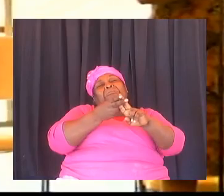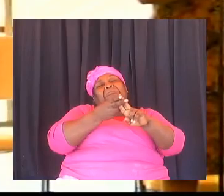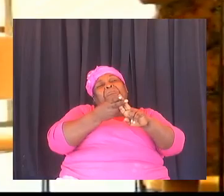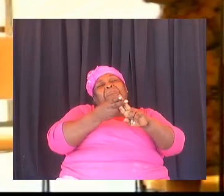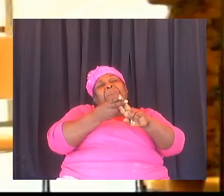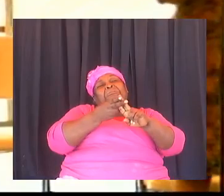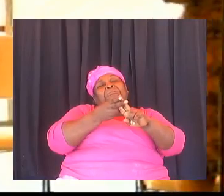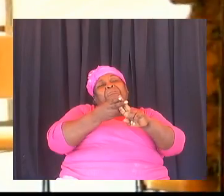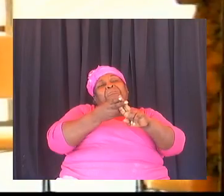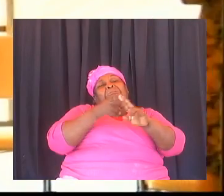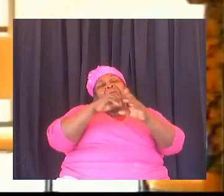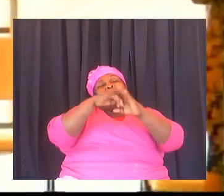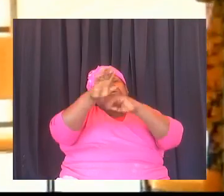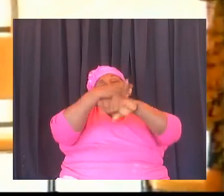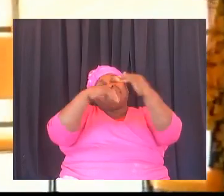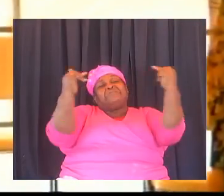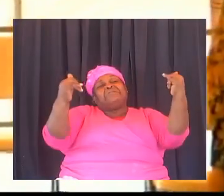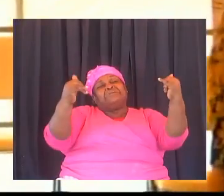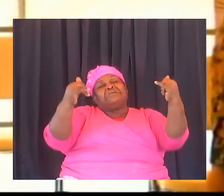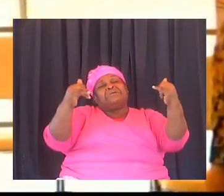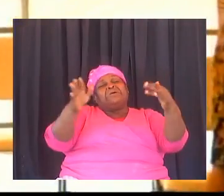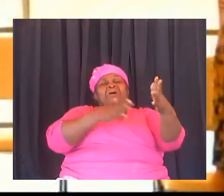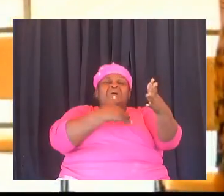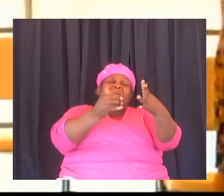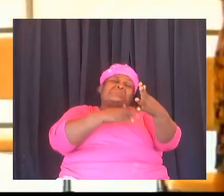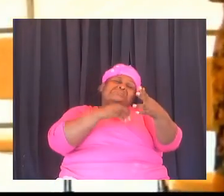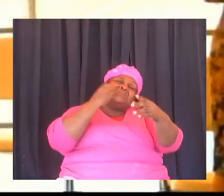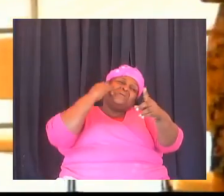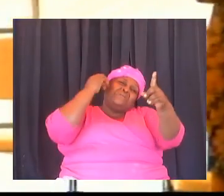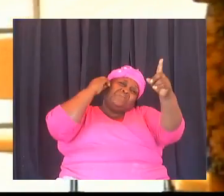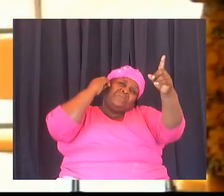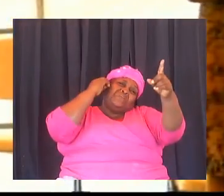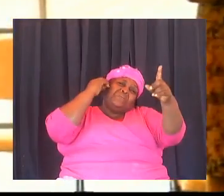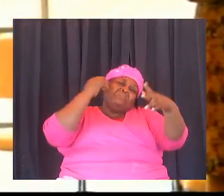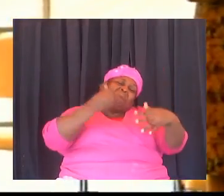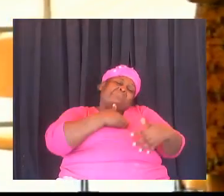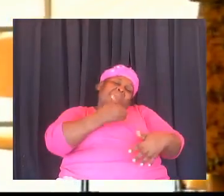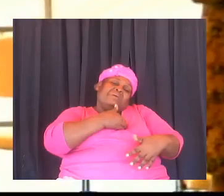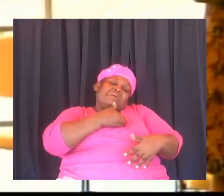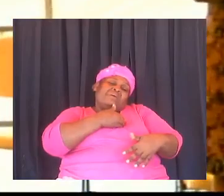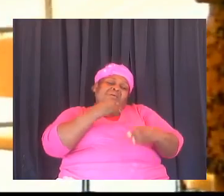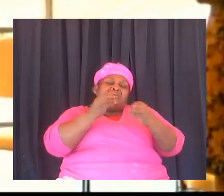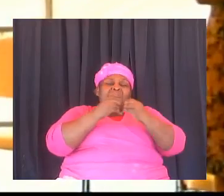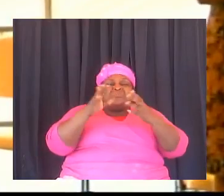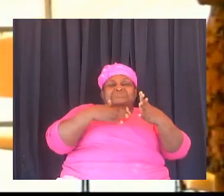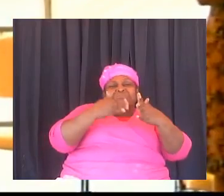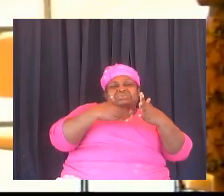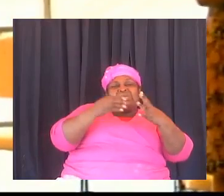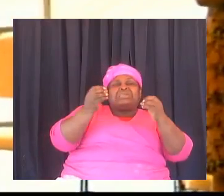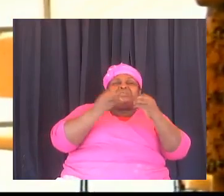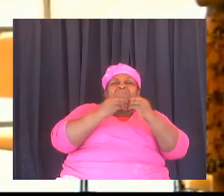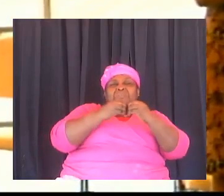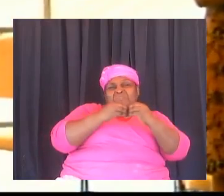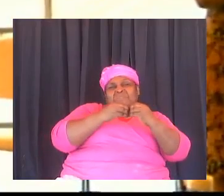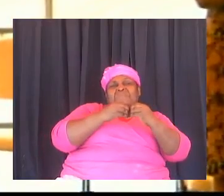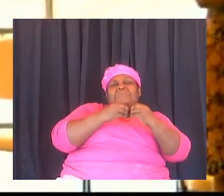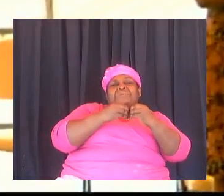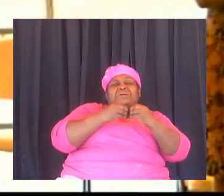heaven and about the home of the soul and that, the more we sing it, is the more it kind of